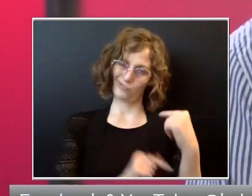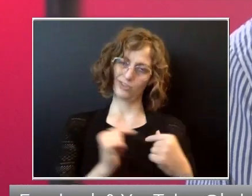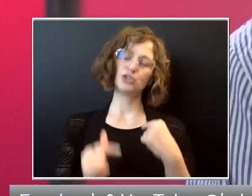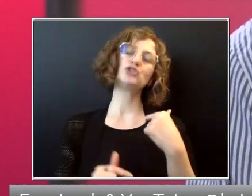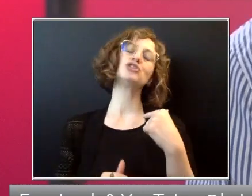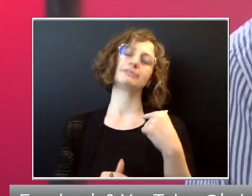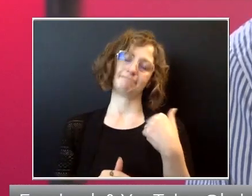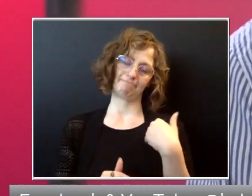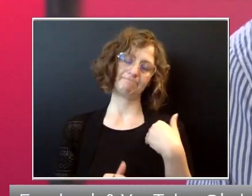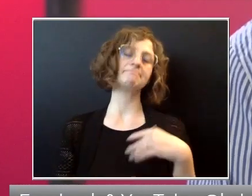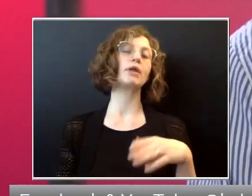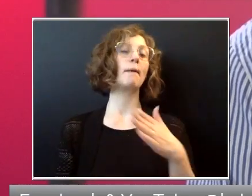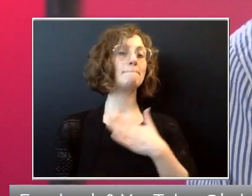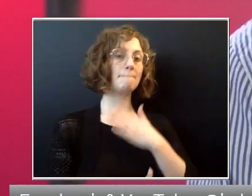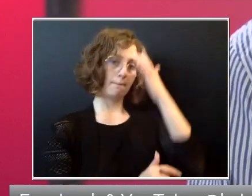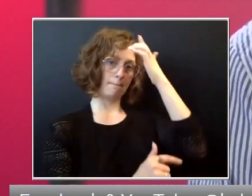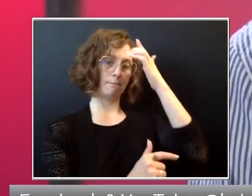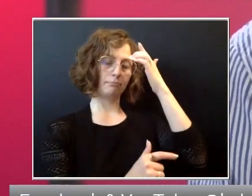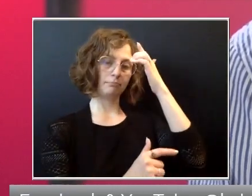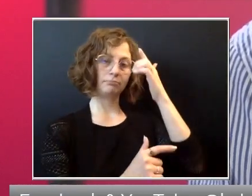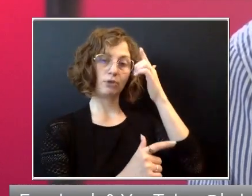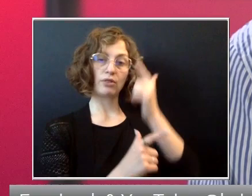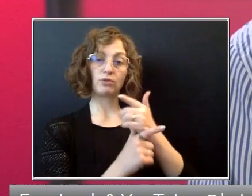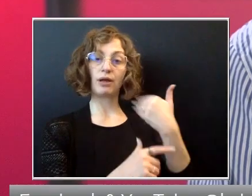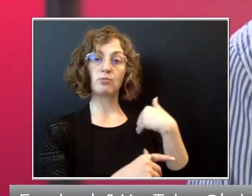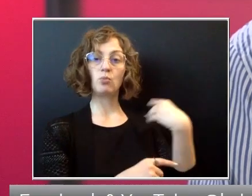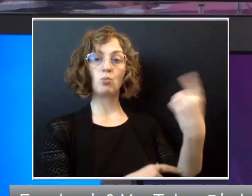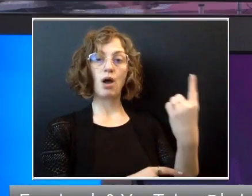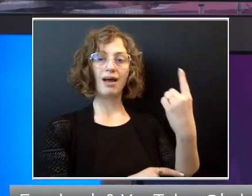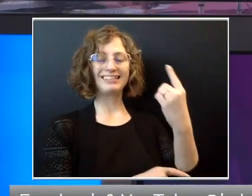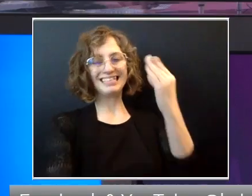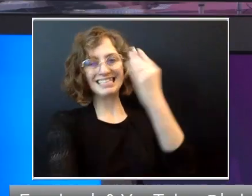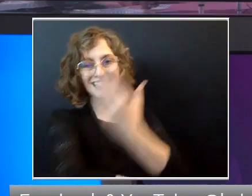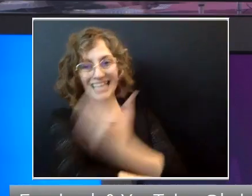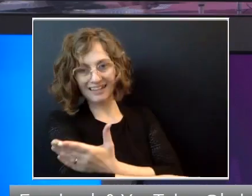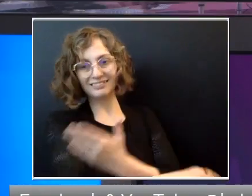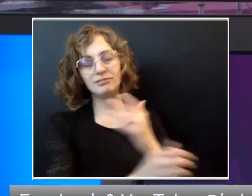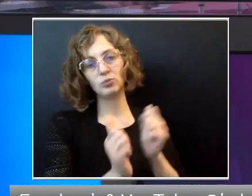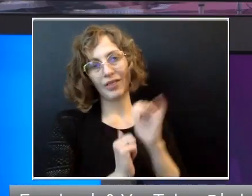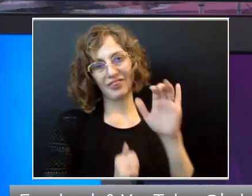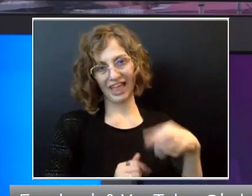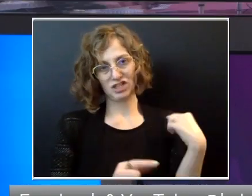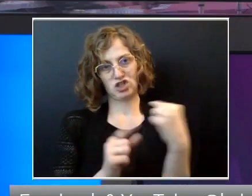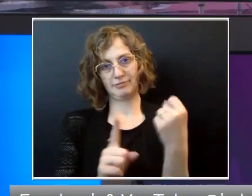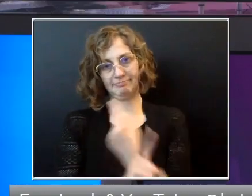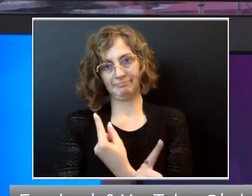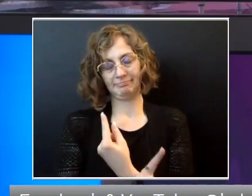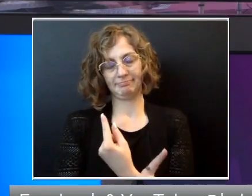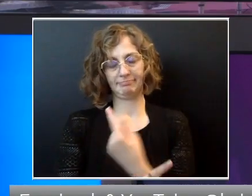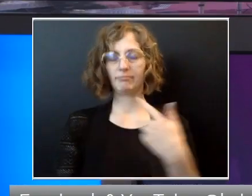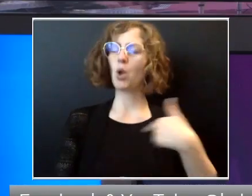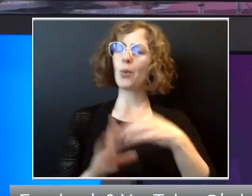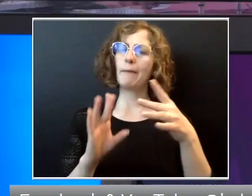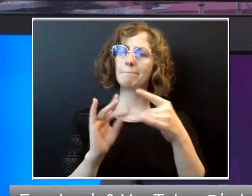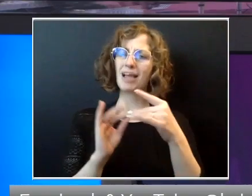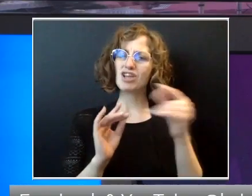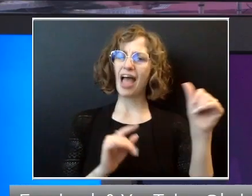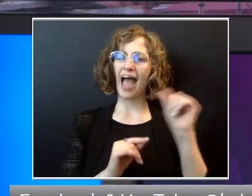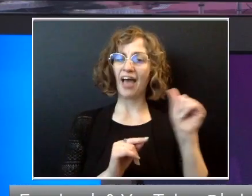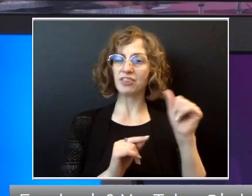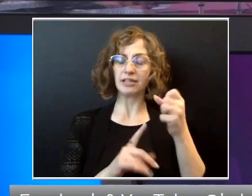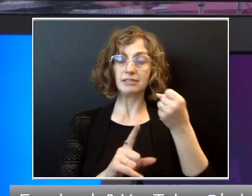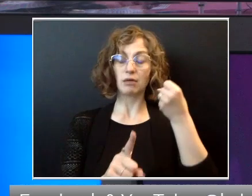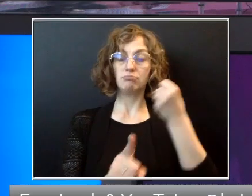has 1 son that has the genetic marker. We mentioned athletes that drop dead suddenly on the court. Could